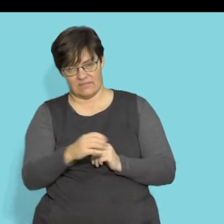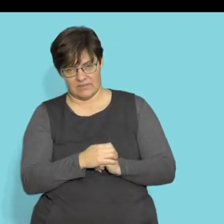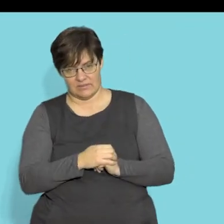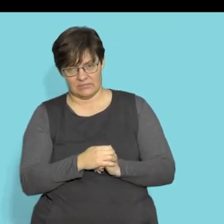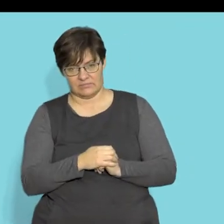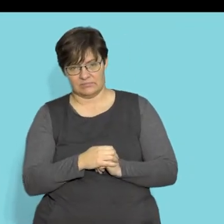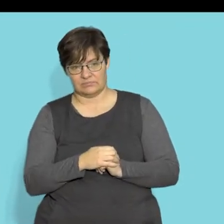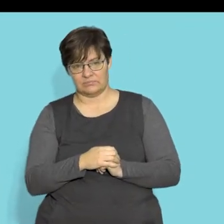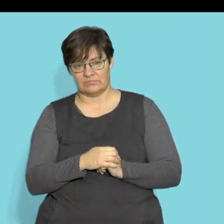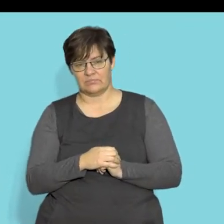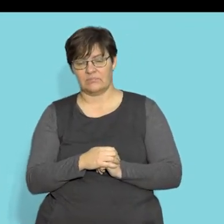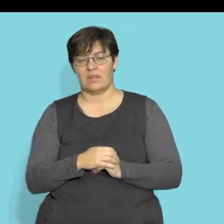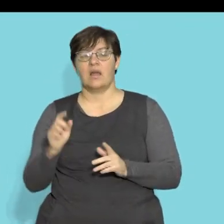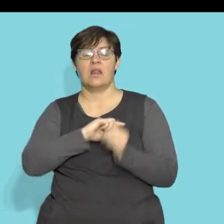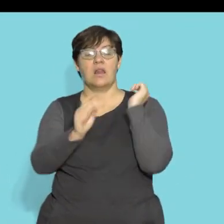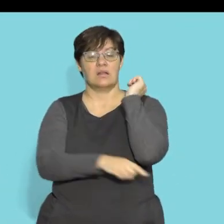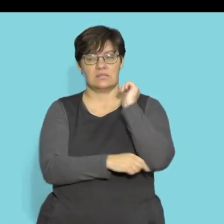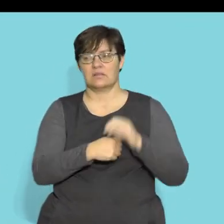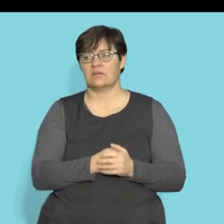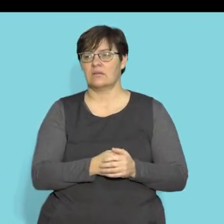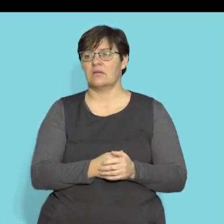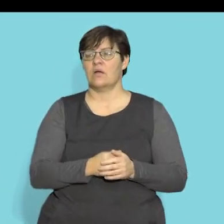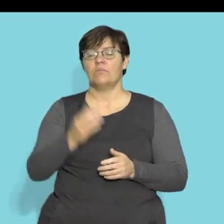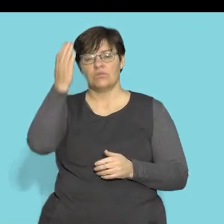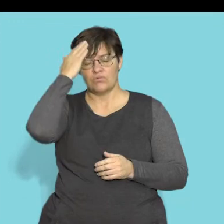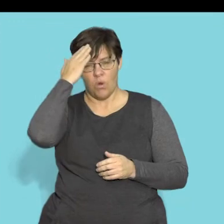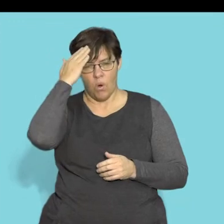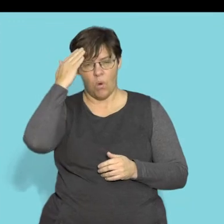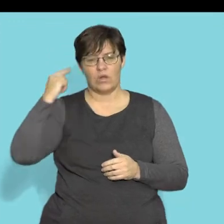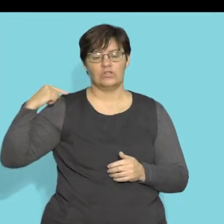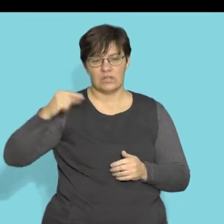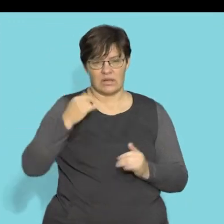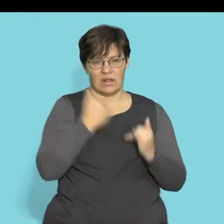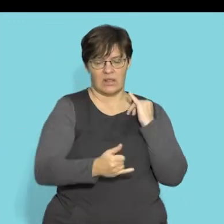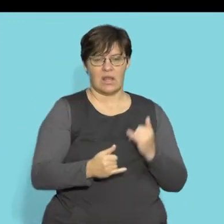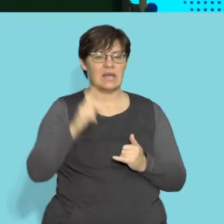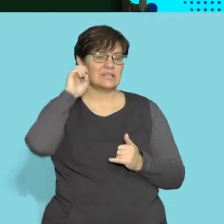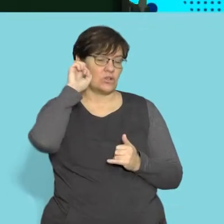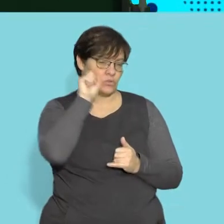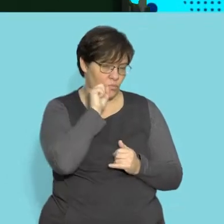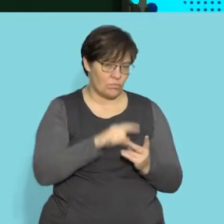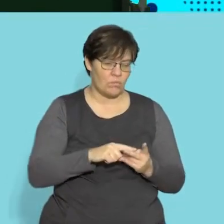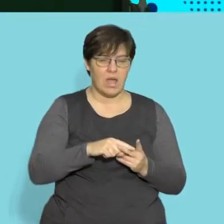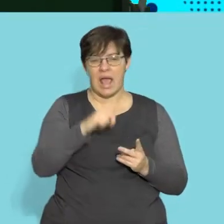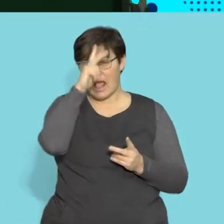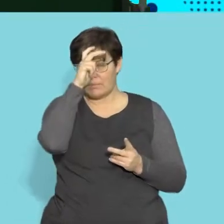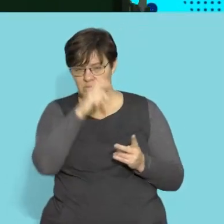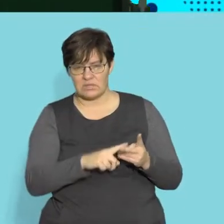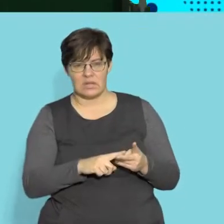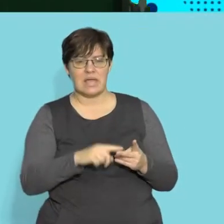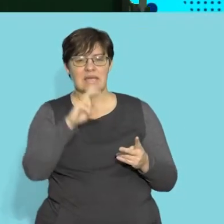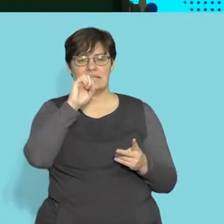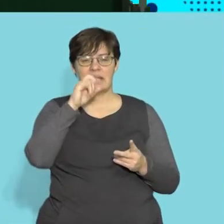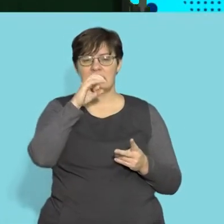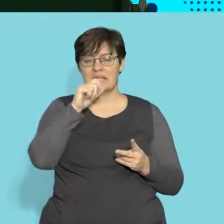well. And finally, know some genetic disorders such as Down syndrome, albinism, sickle cell